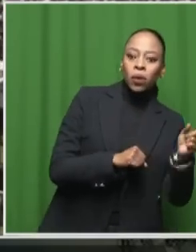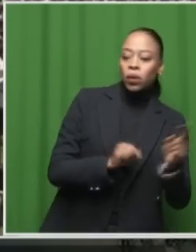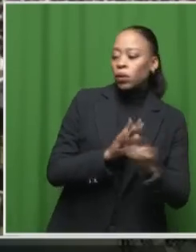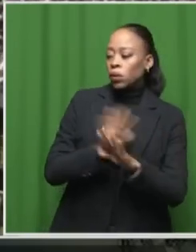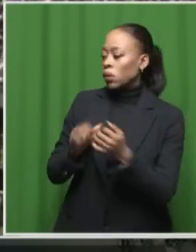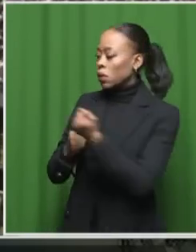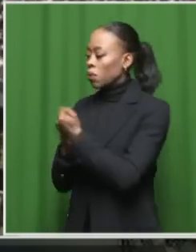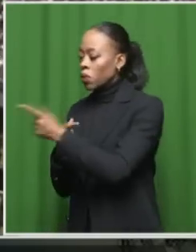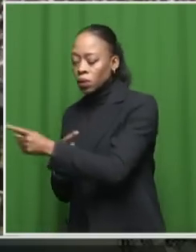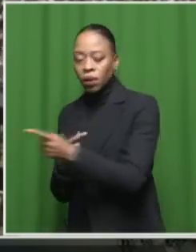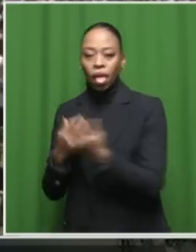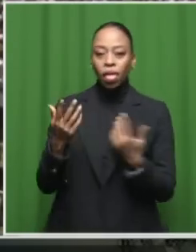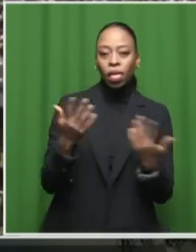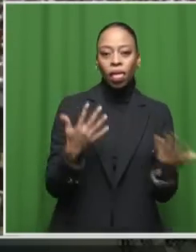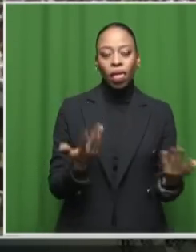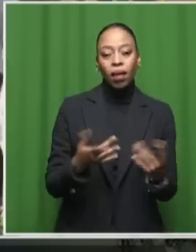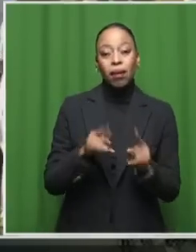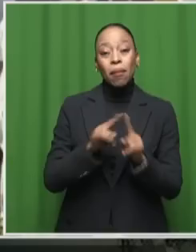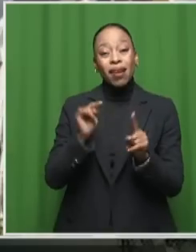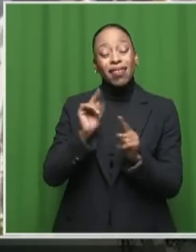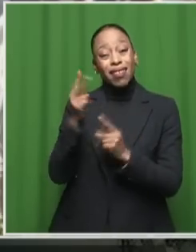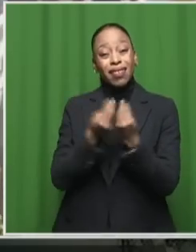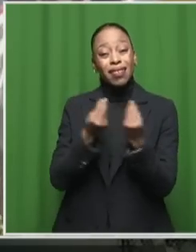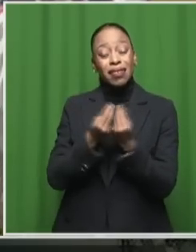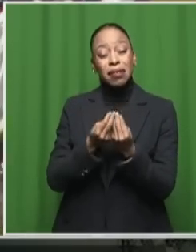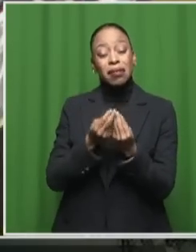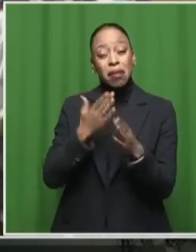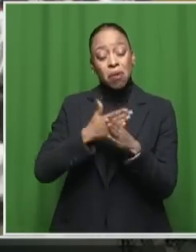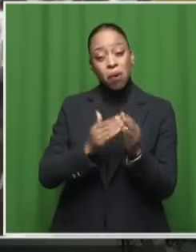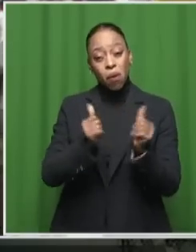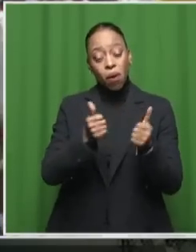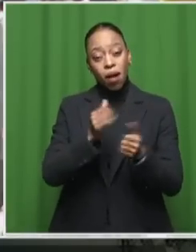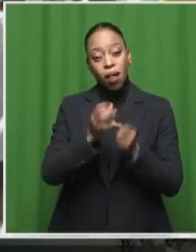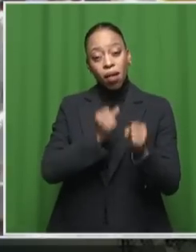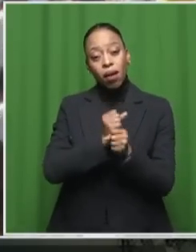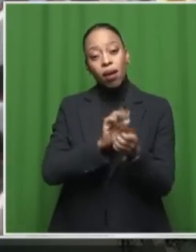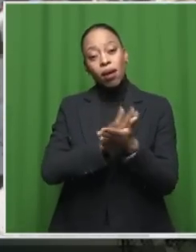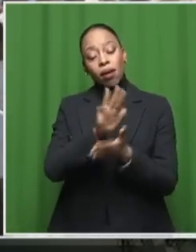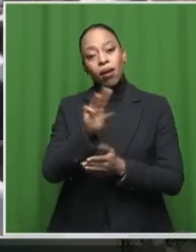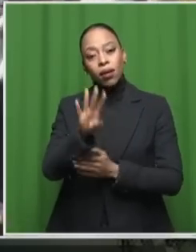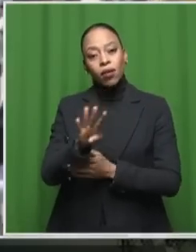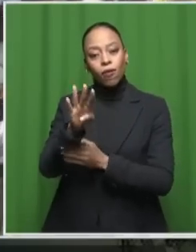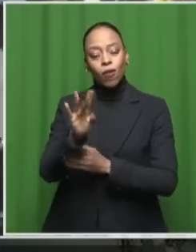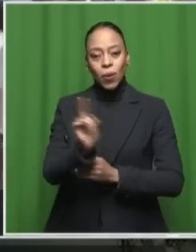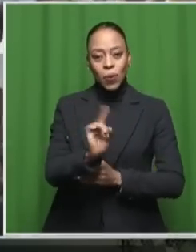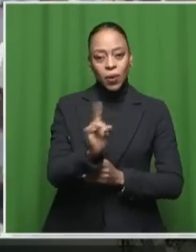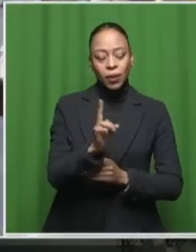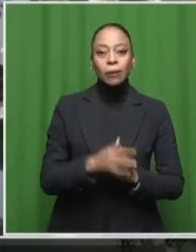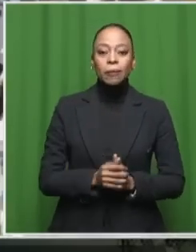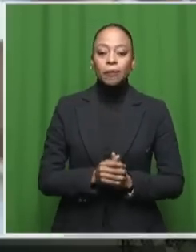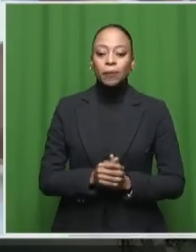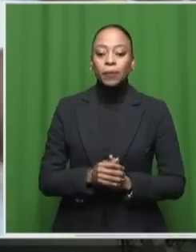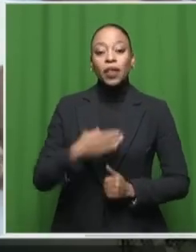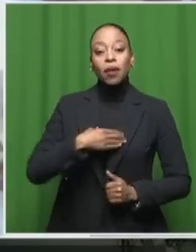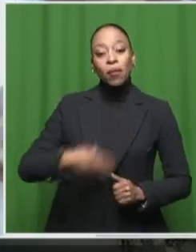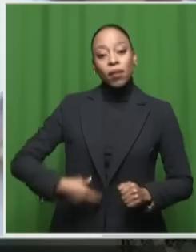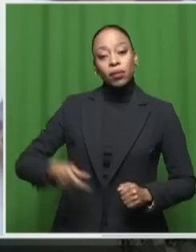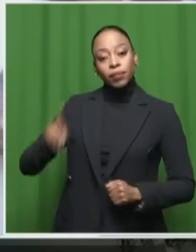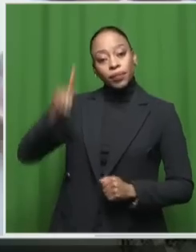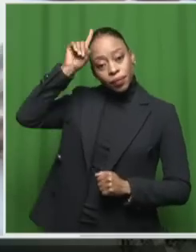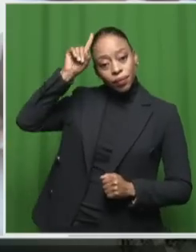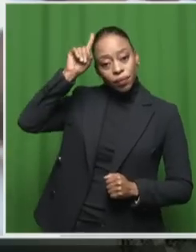of the things that I think worked incredibly well in 1994 was that President Nelson